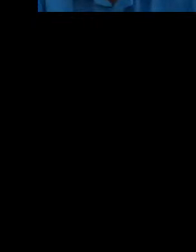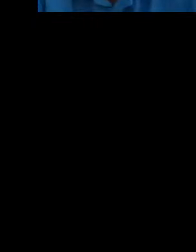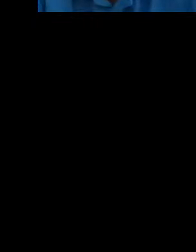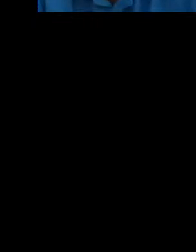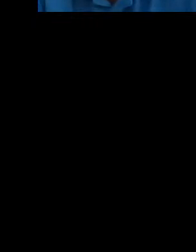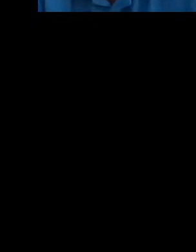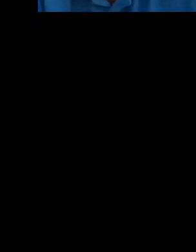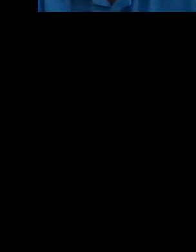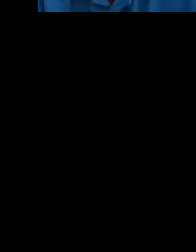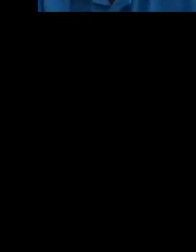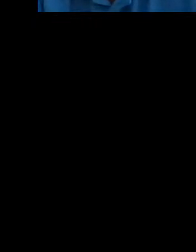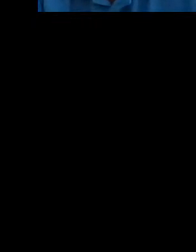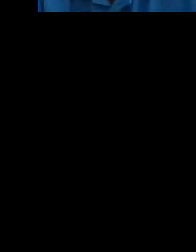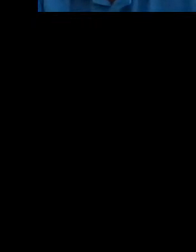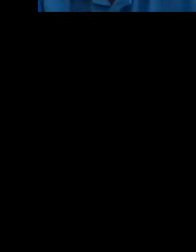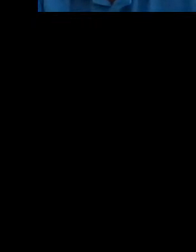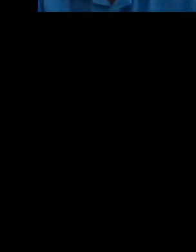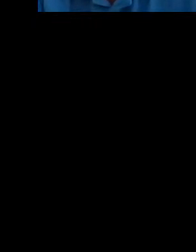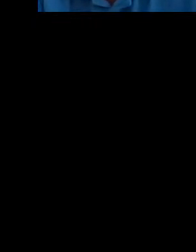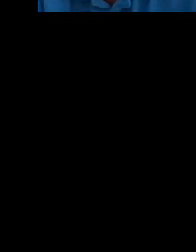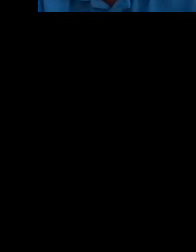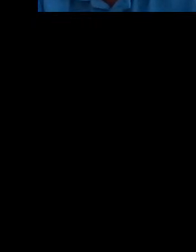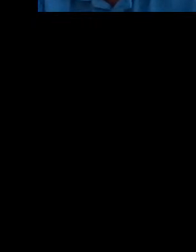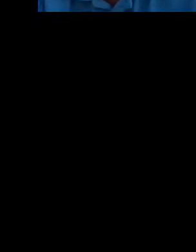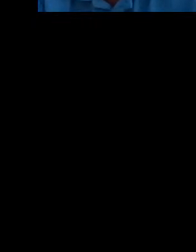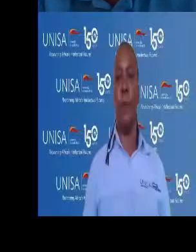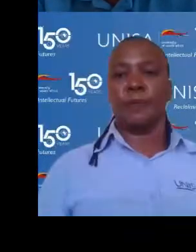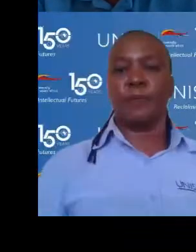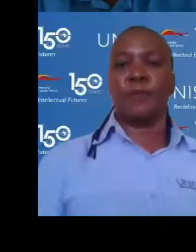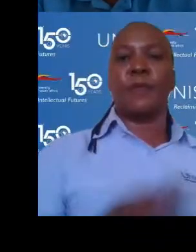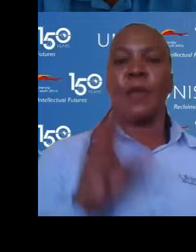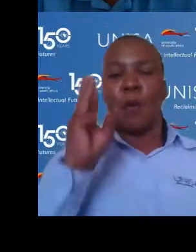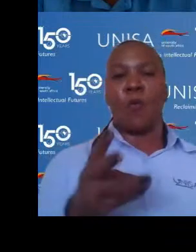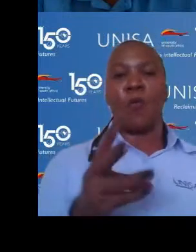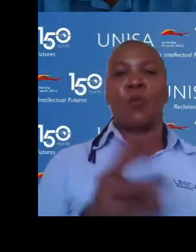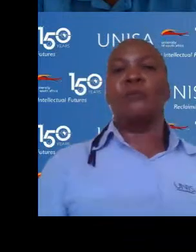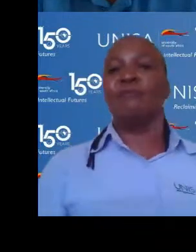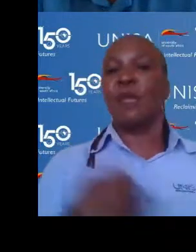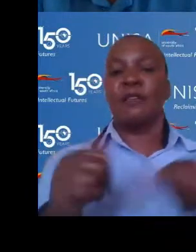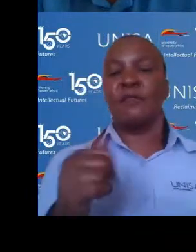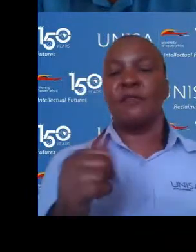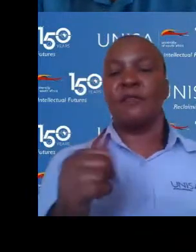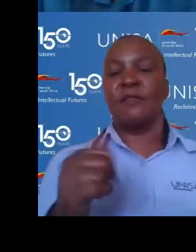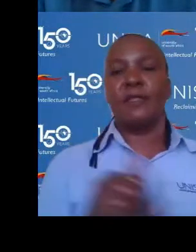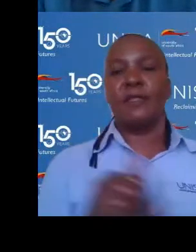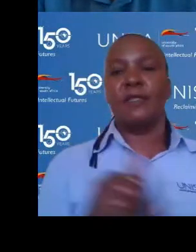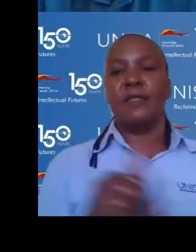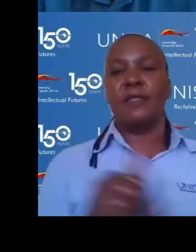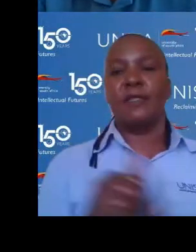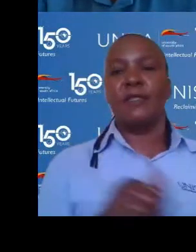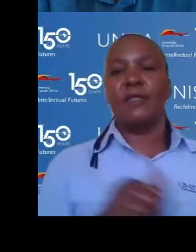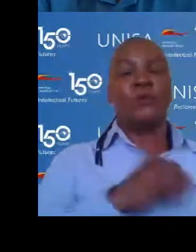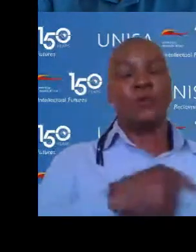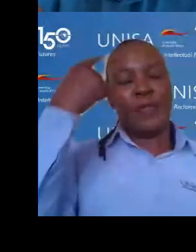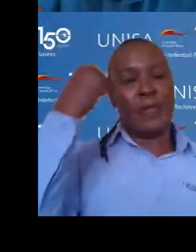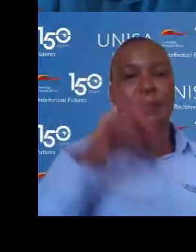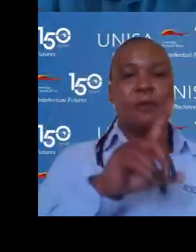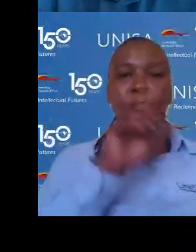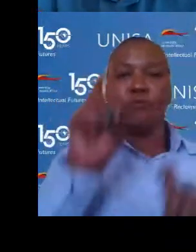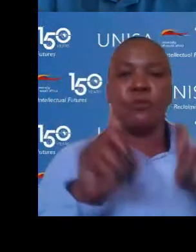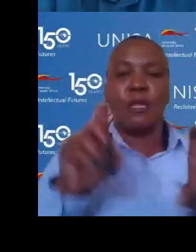your thoughts on the presentations that you will hear and questions that you have.